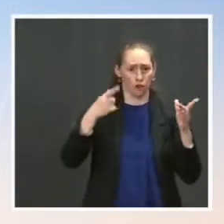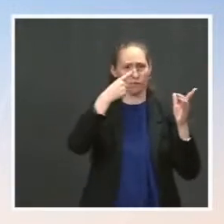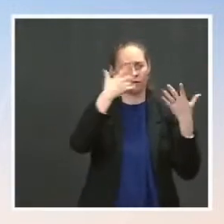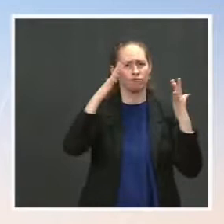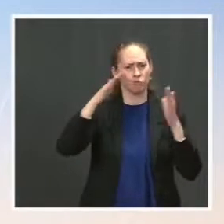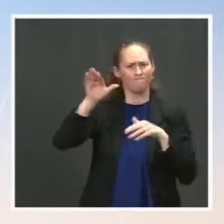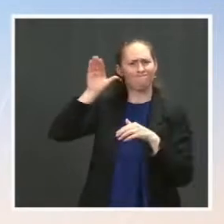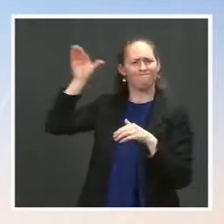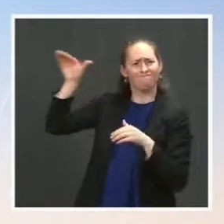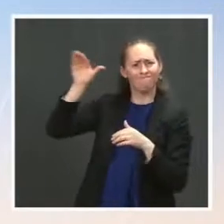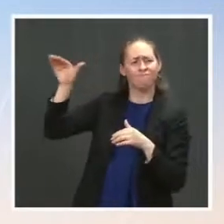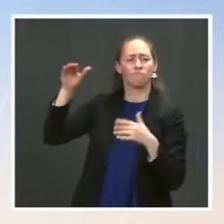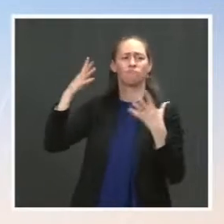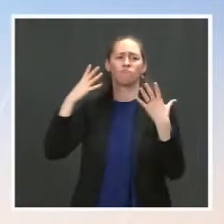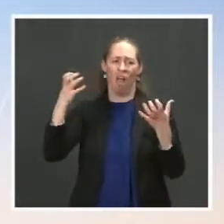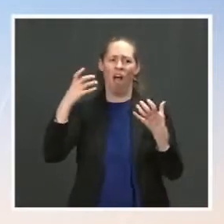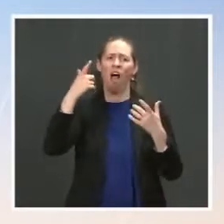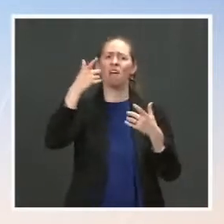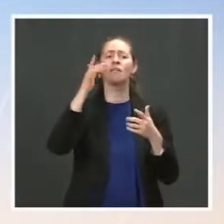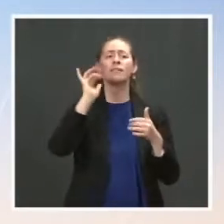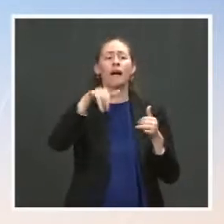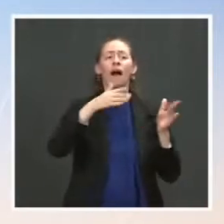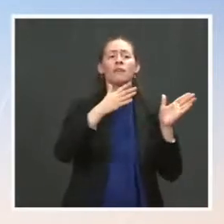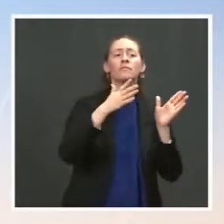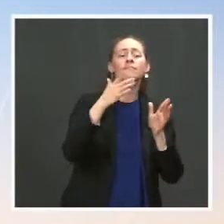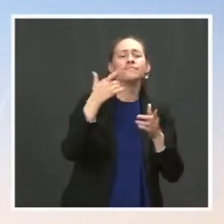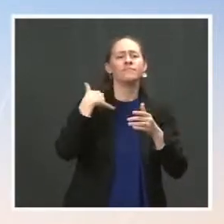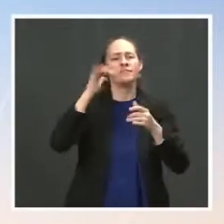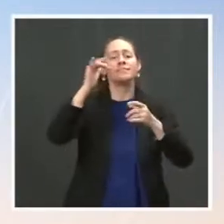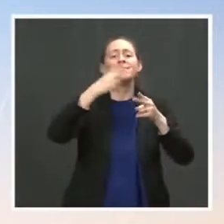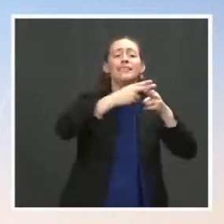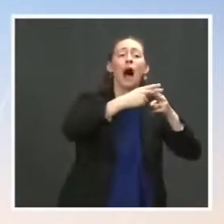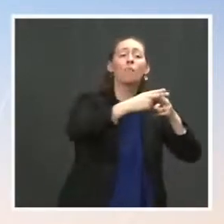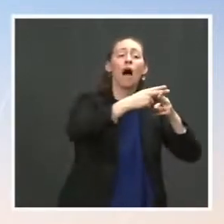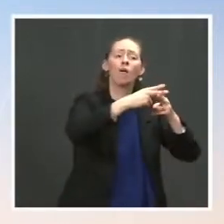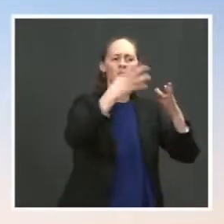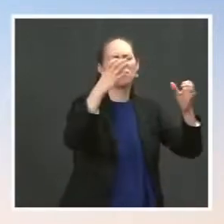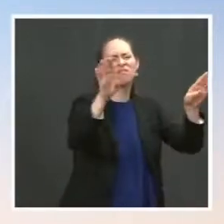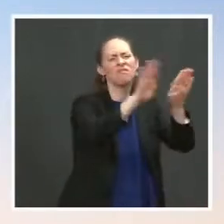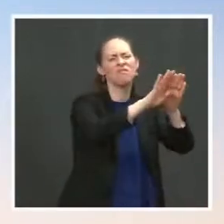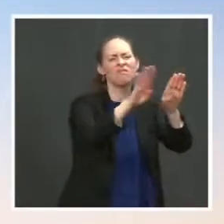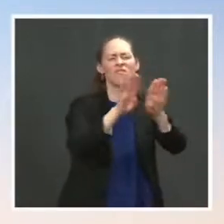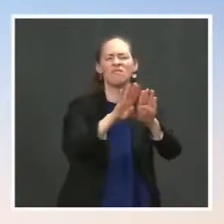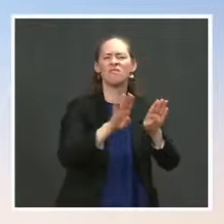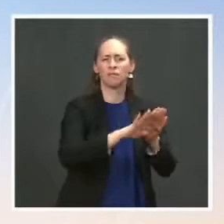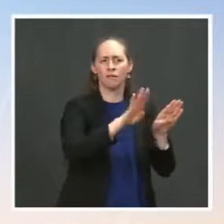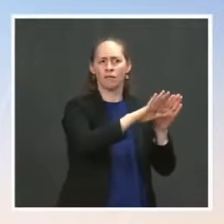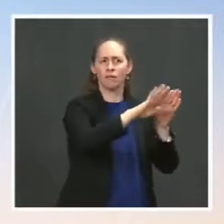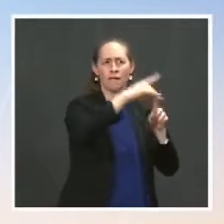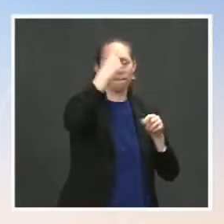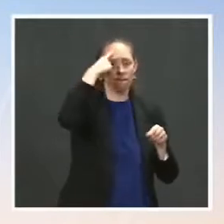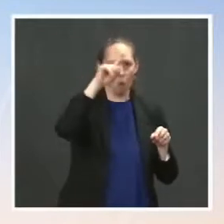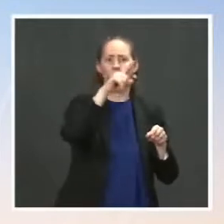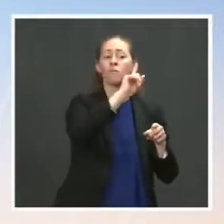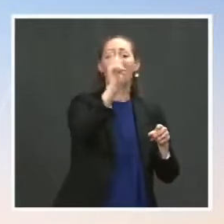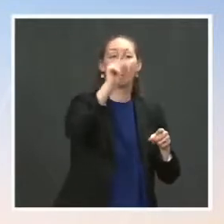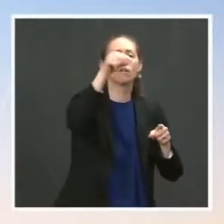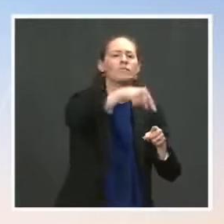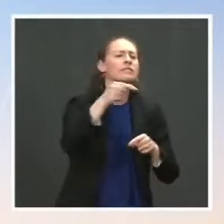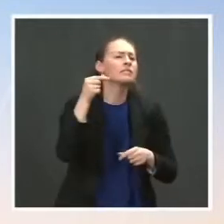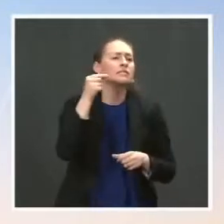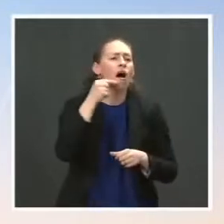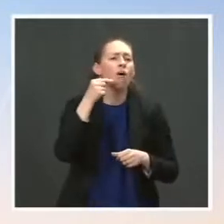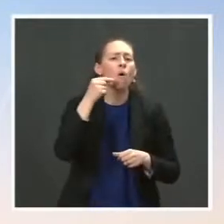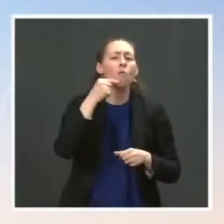temporary shelter for migrant kids at the Freeman Coliseum in San Antonio because he says He has gotten information that children there are